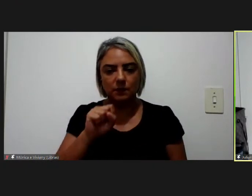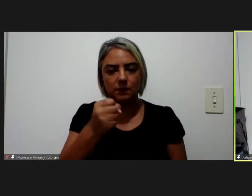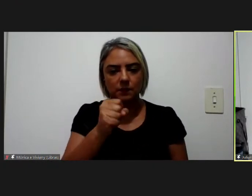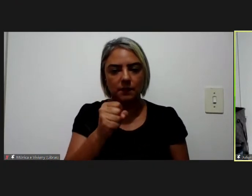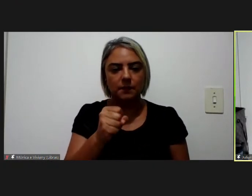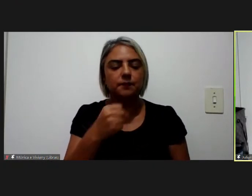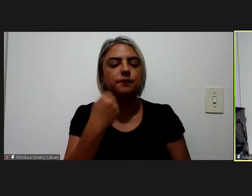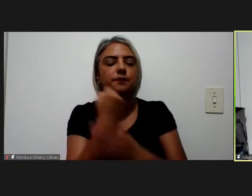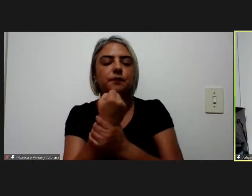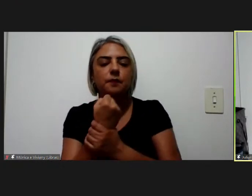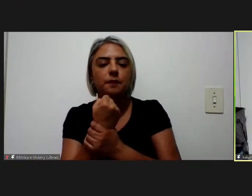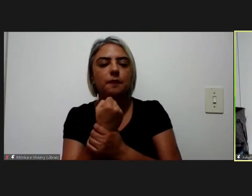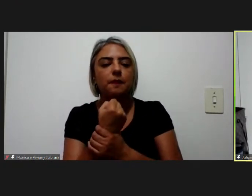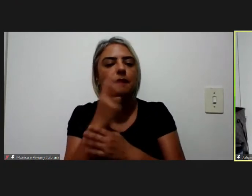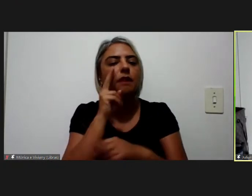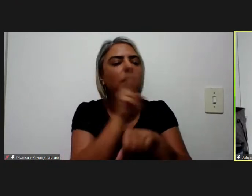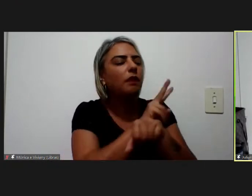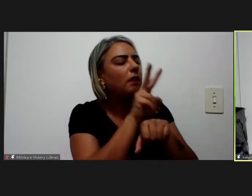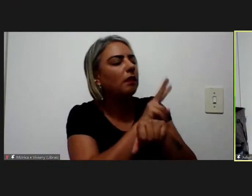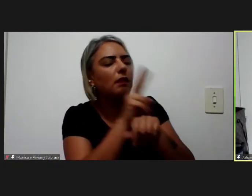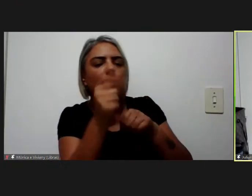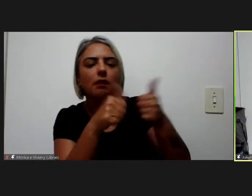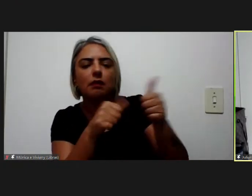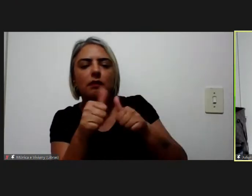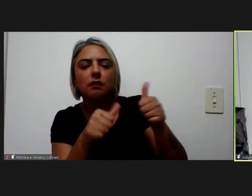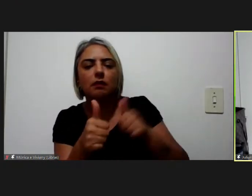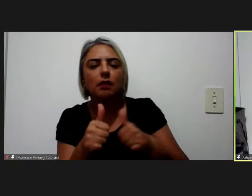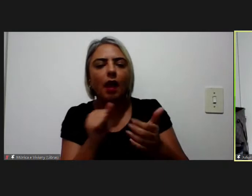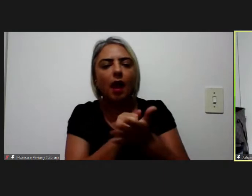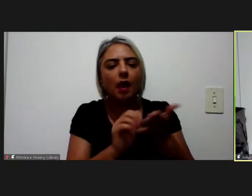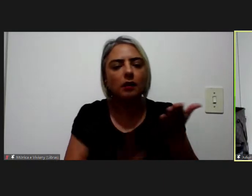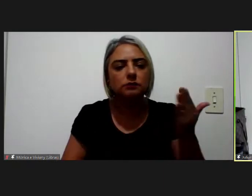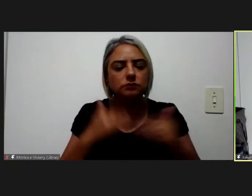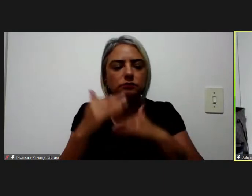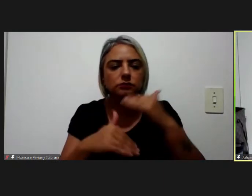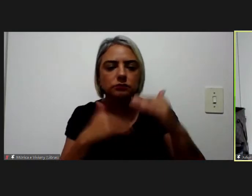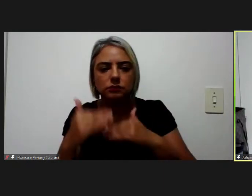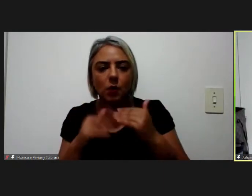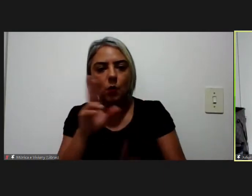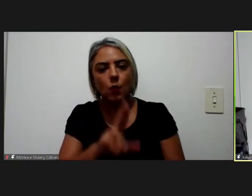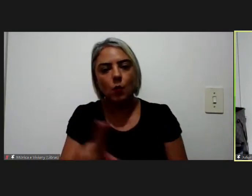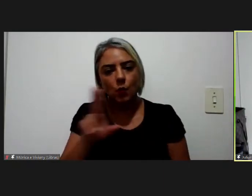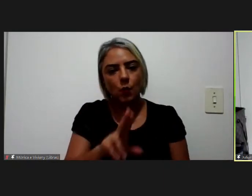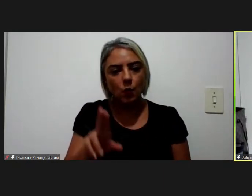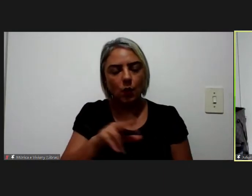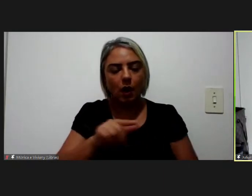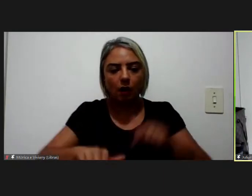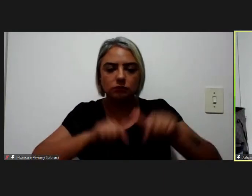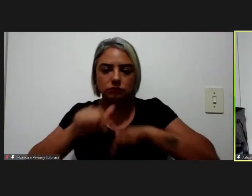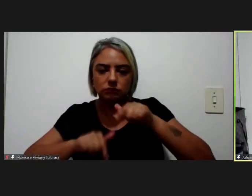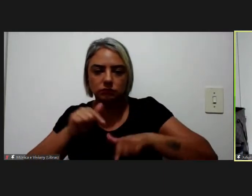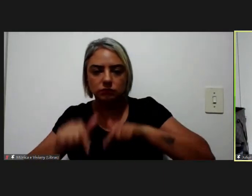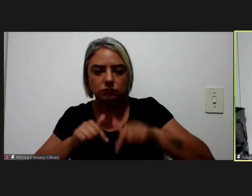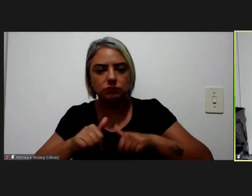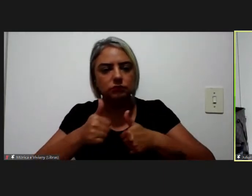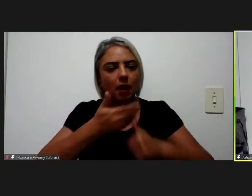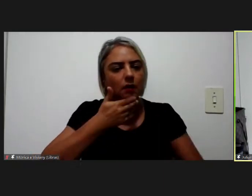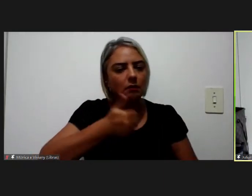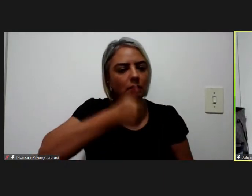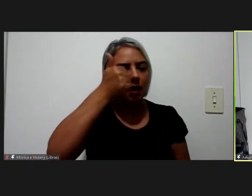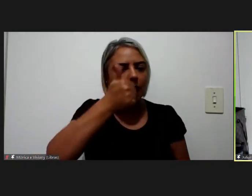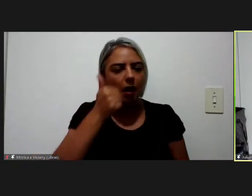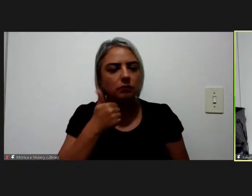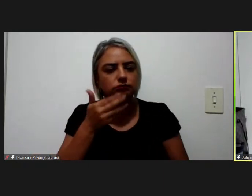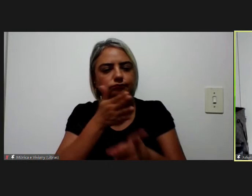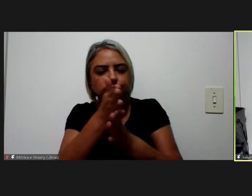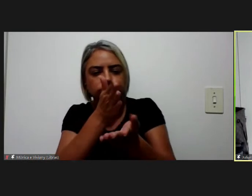of health Garantir o eating. monitoramento e 8, avaliação ensure the das ações monitoring and desenvolvidas, bem evaluation como of o the actions desdobramento dos developed trabalhos as well as the use of their aperfeiçoamento, results in the